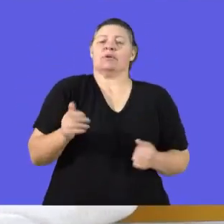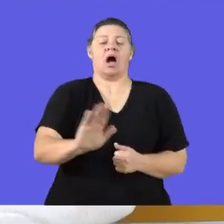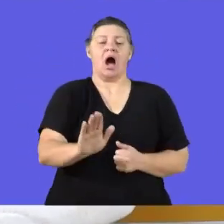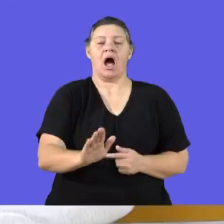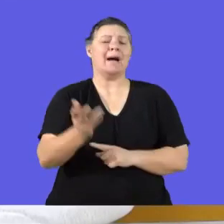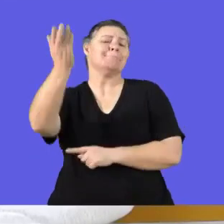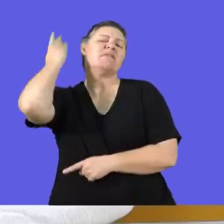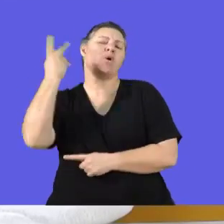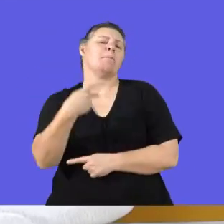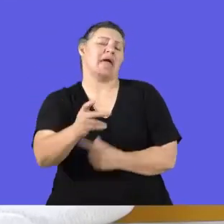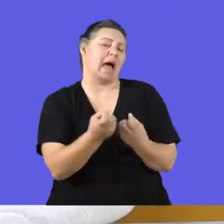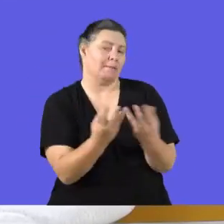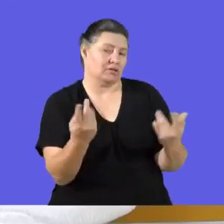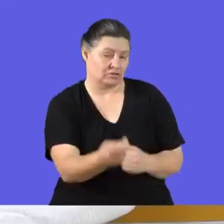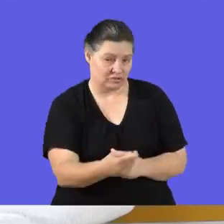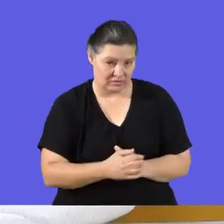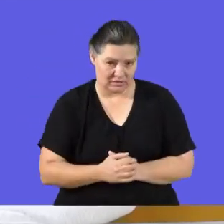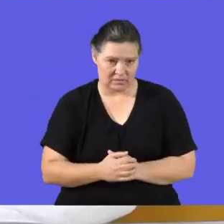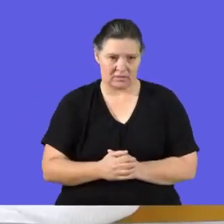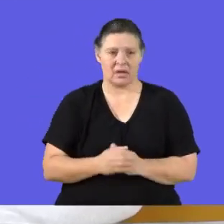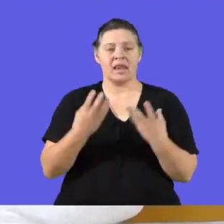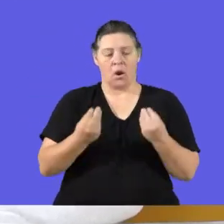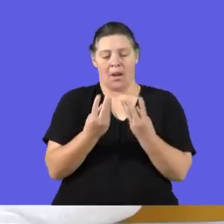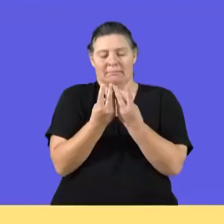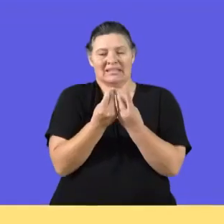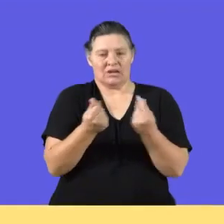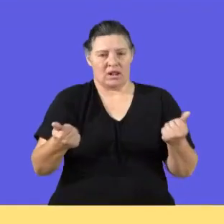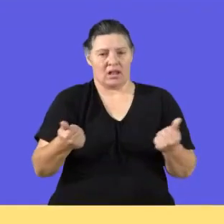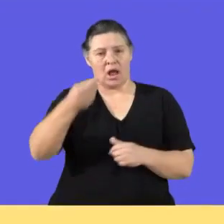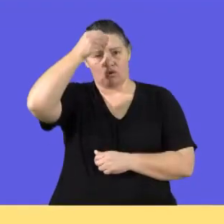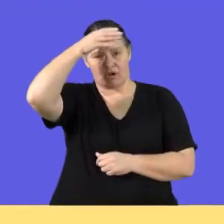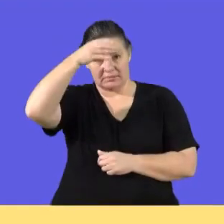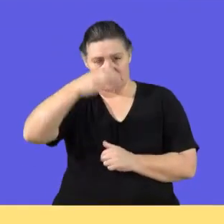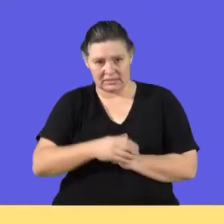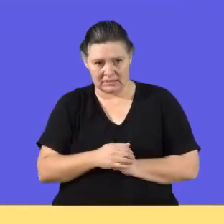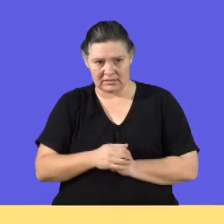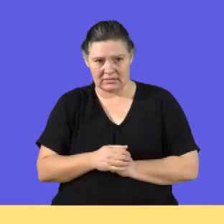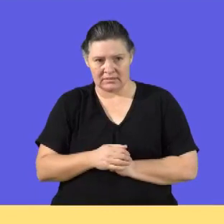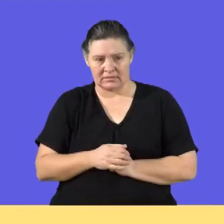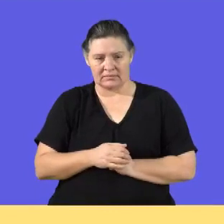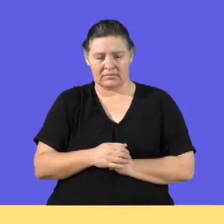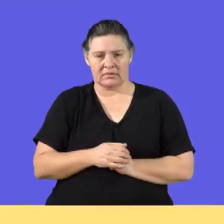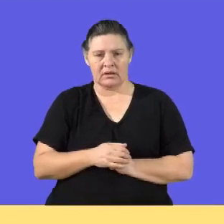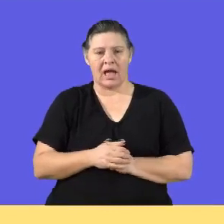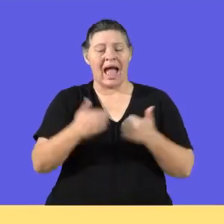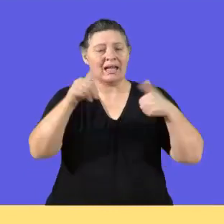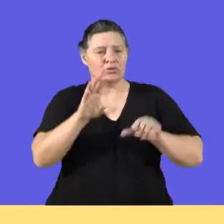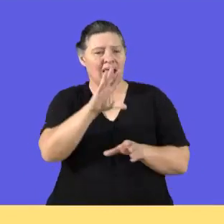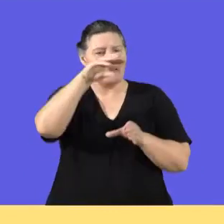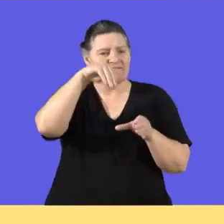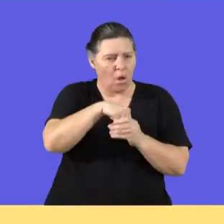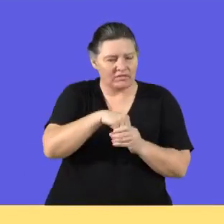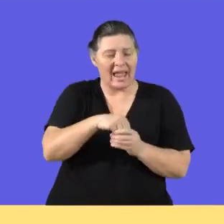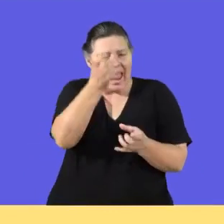the business books. The next one is what we call the materiality concept. Accountants